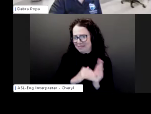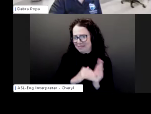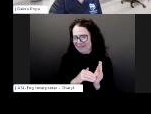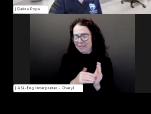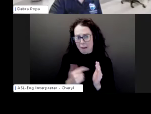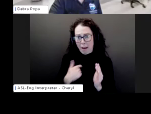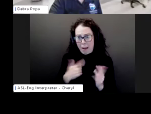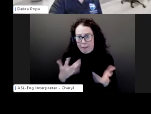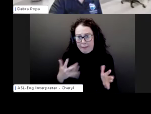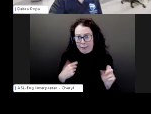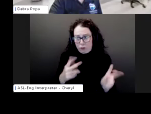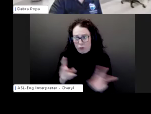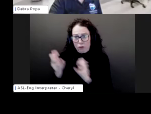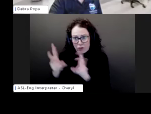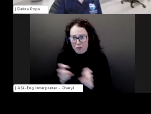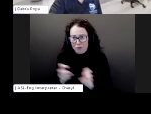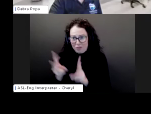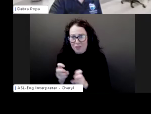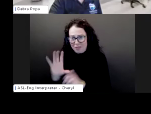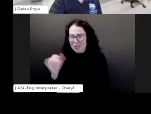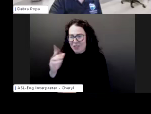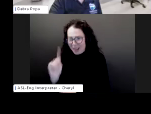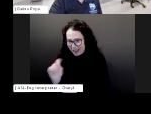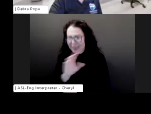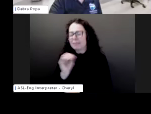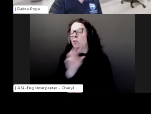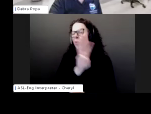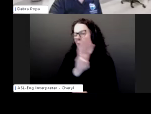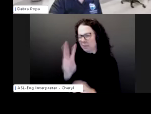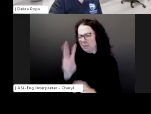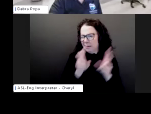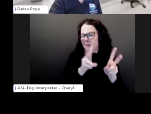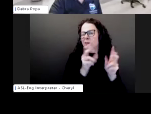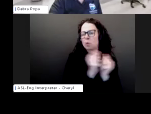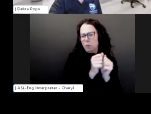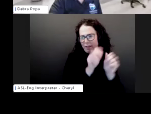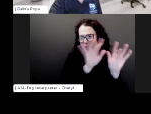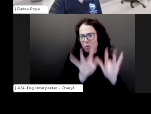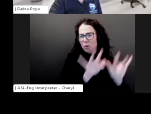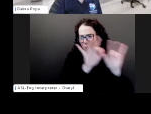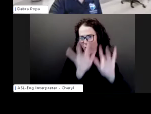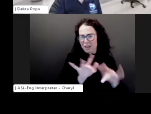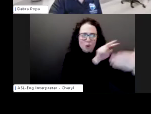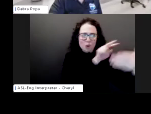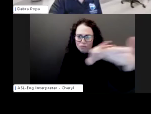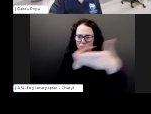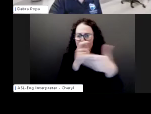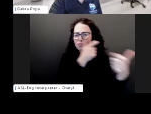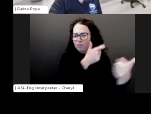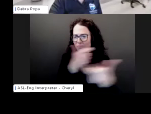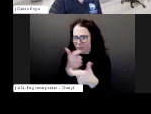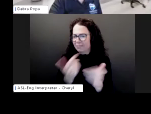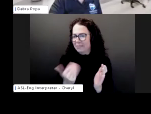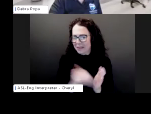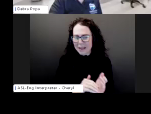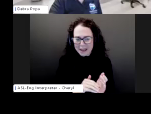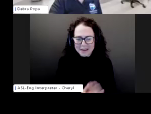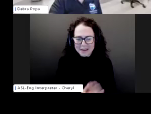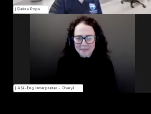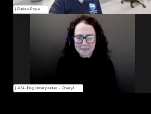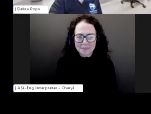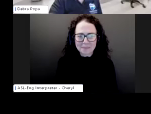shared, we will post that on our websites as well with the recording, so people have access to that as well. And just when I